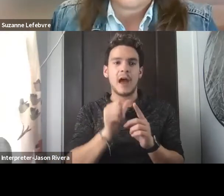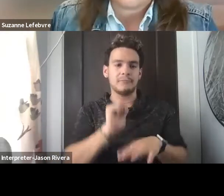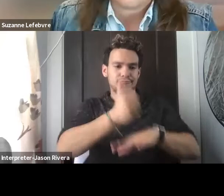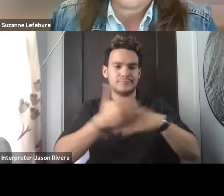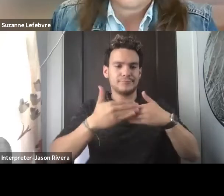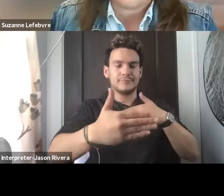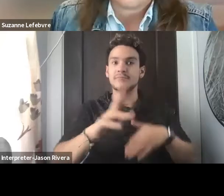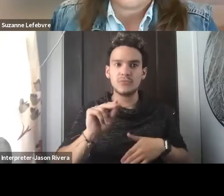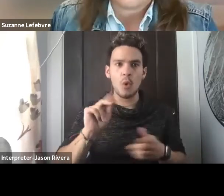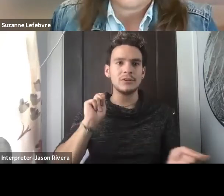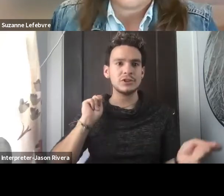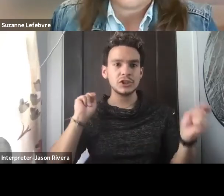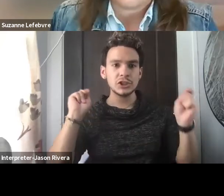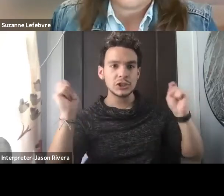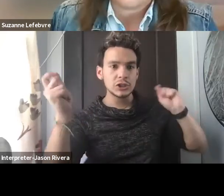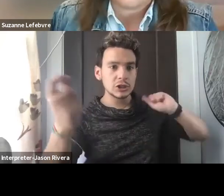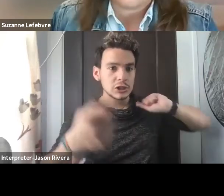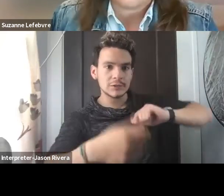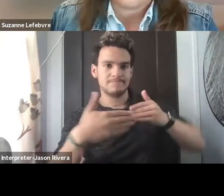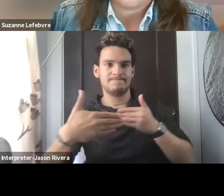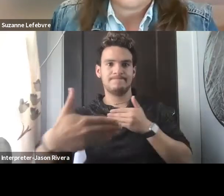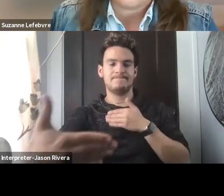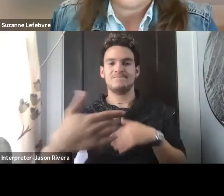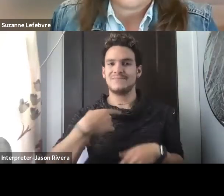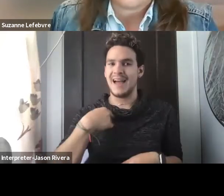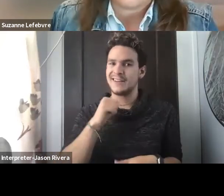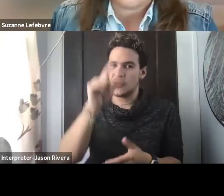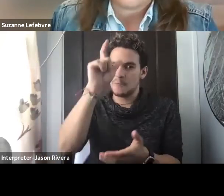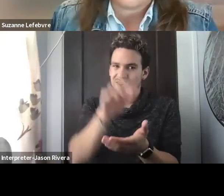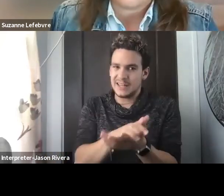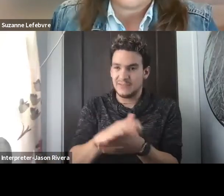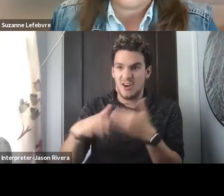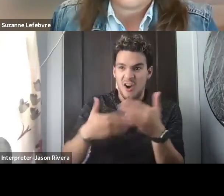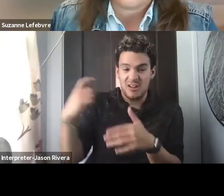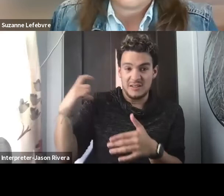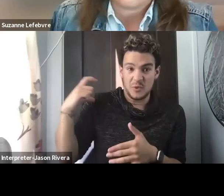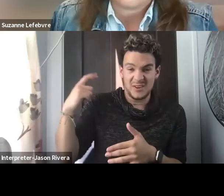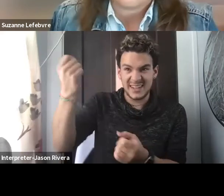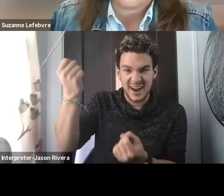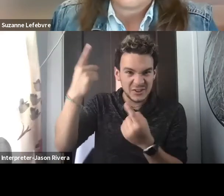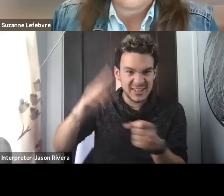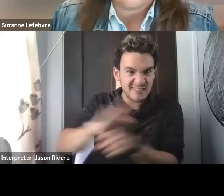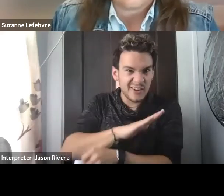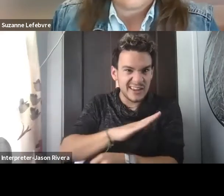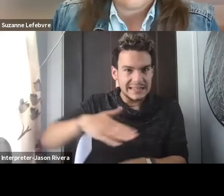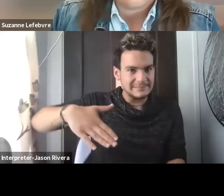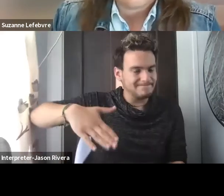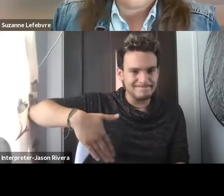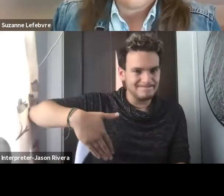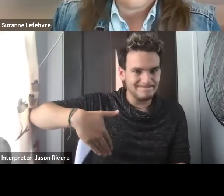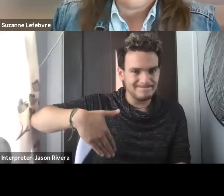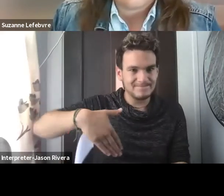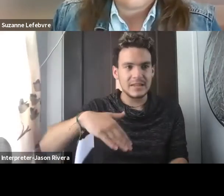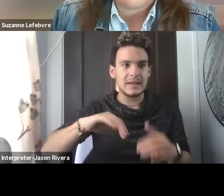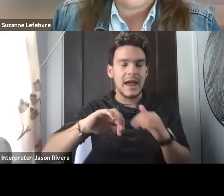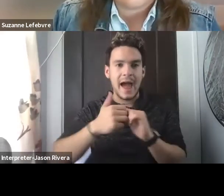don't really believe that the employers really understand quite yet the